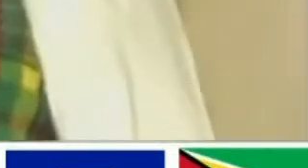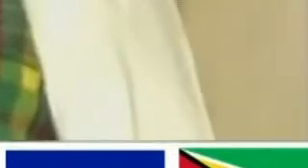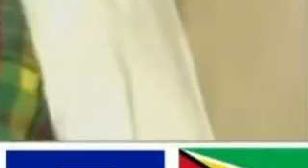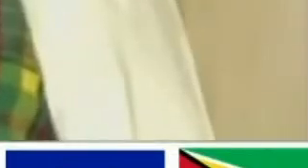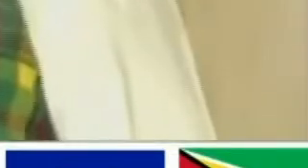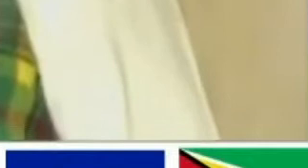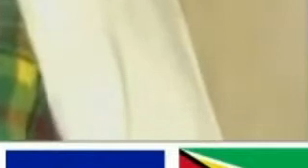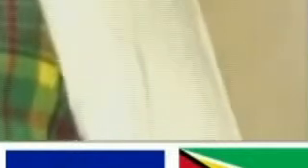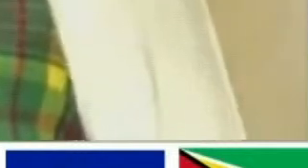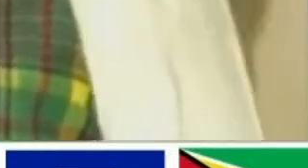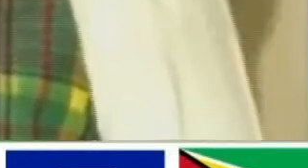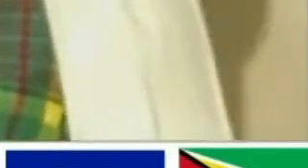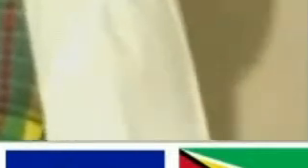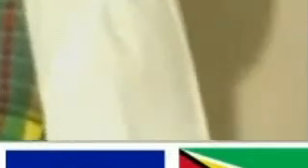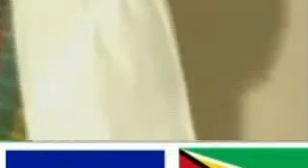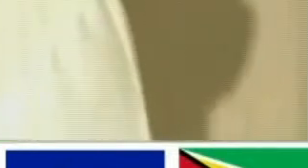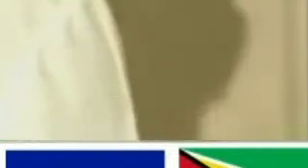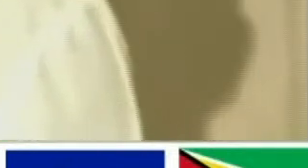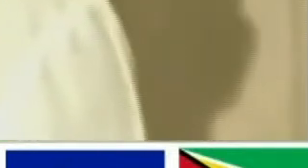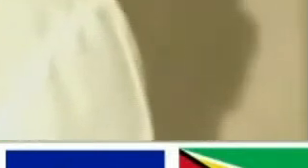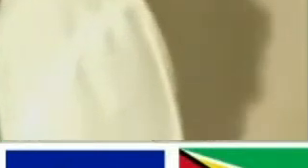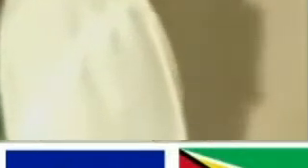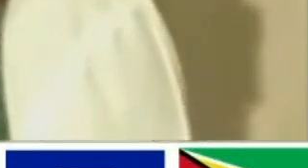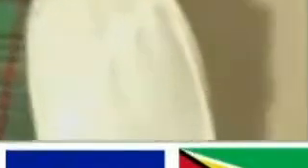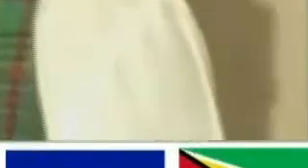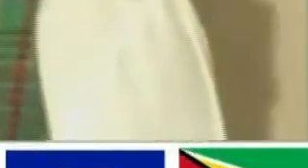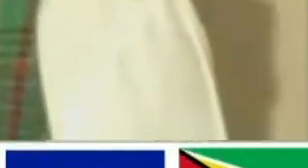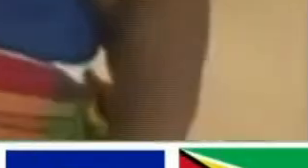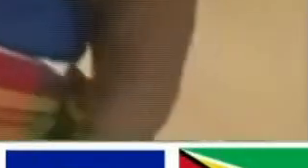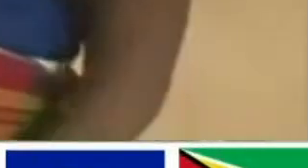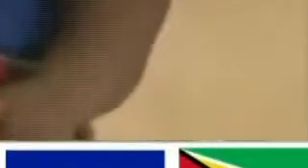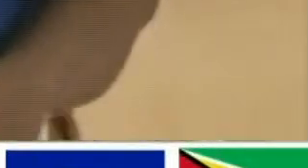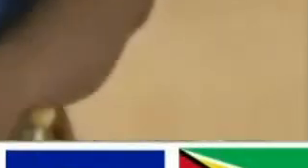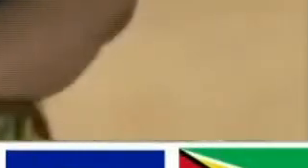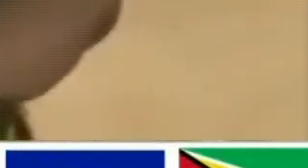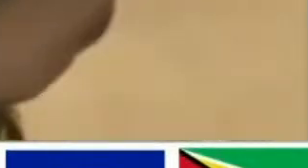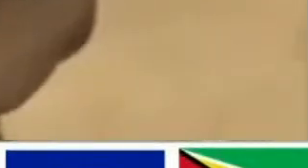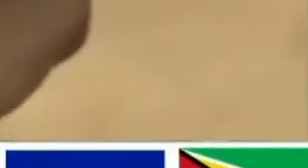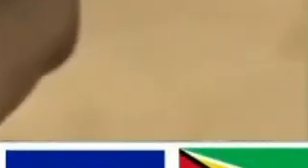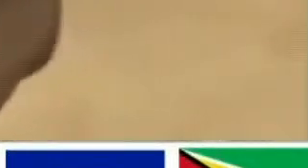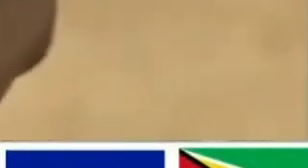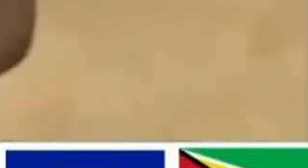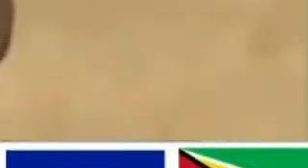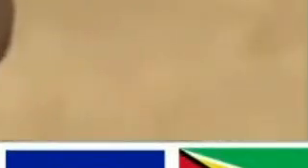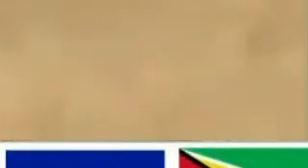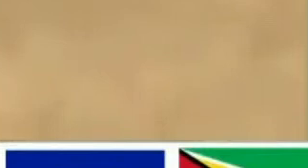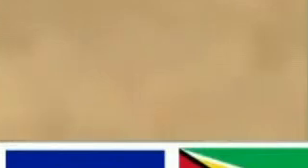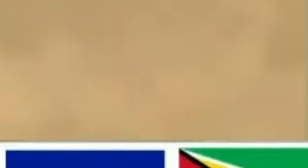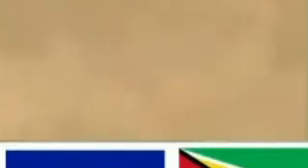me coming from, and I find the strength to press on.